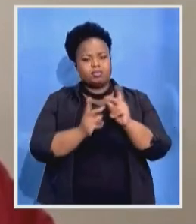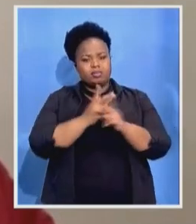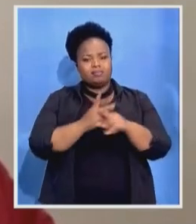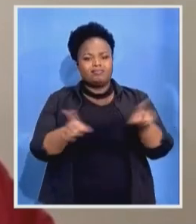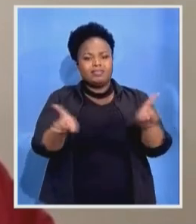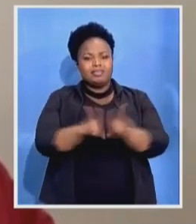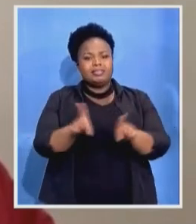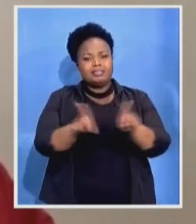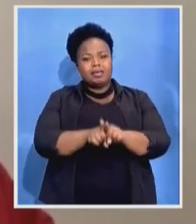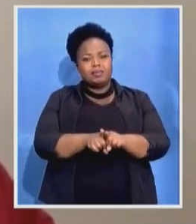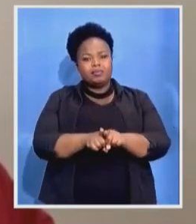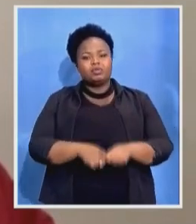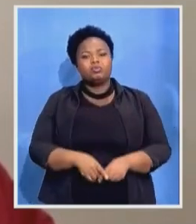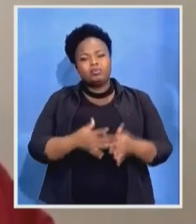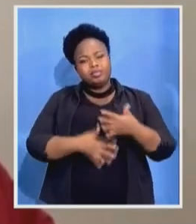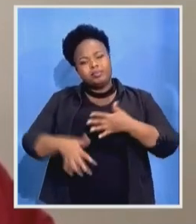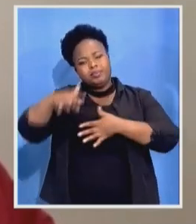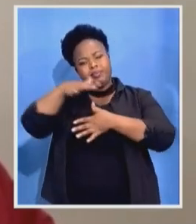a skills revolution,